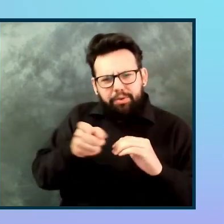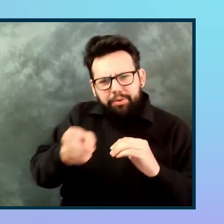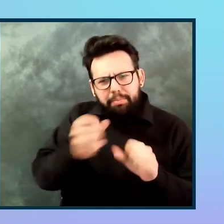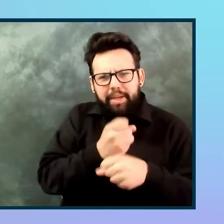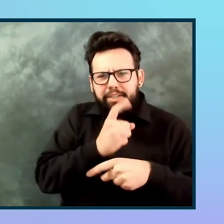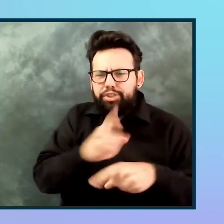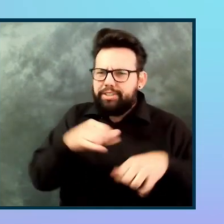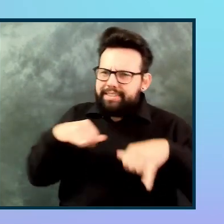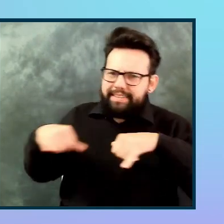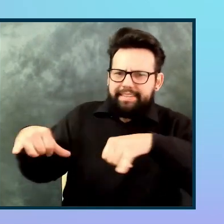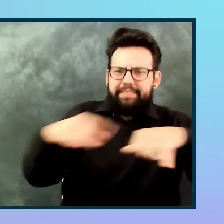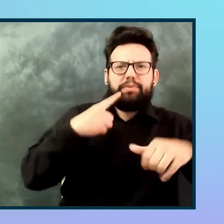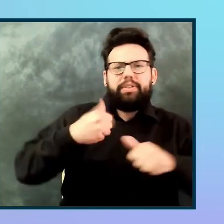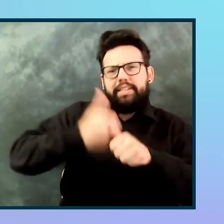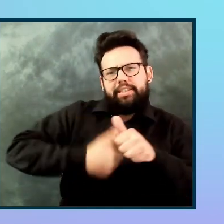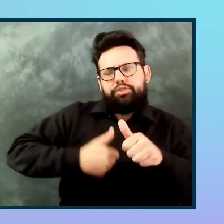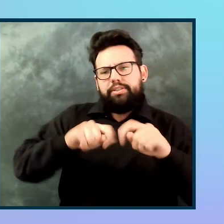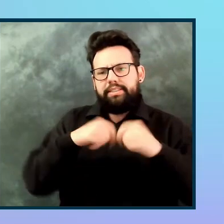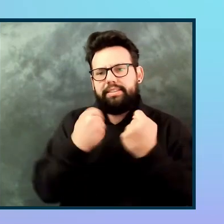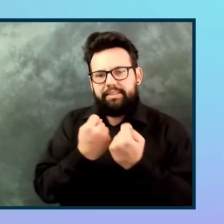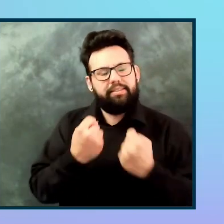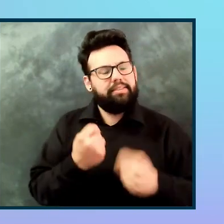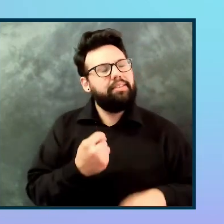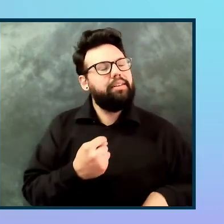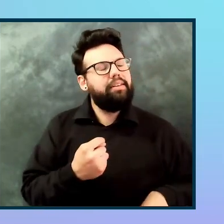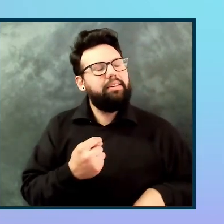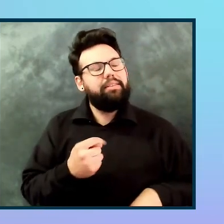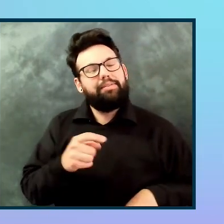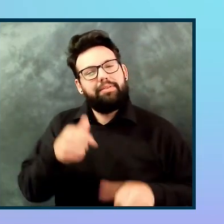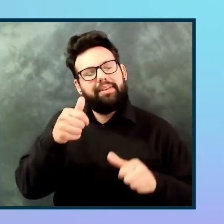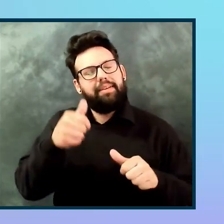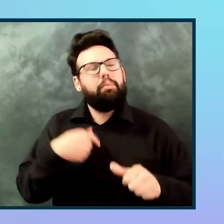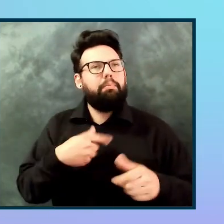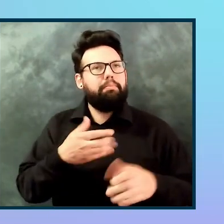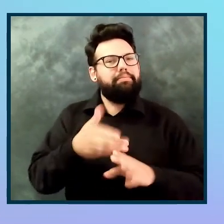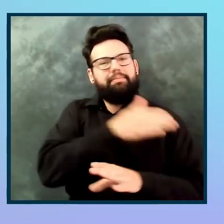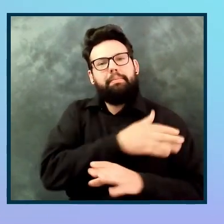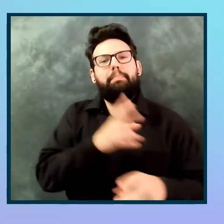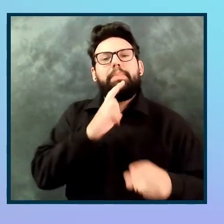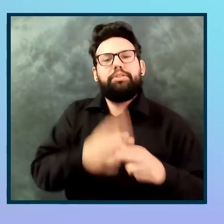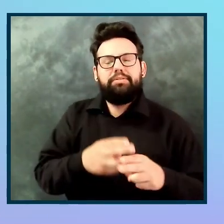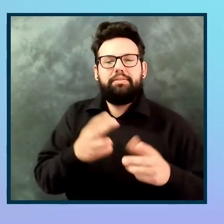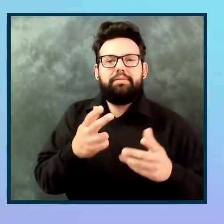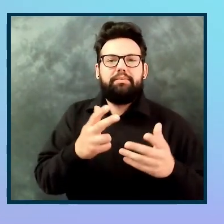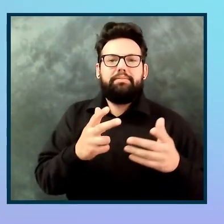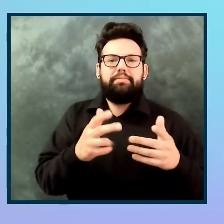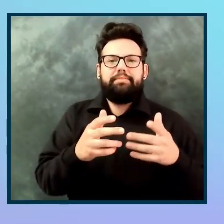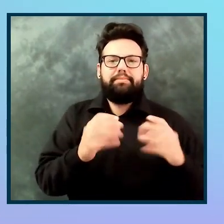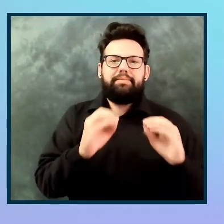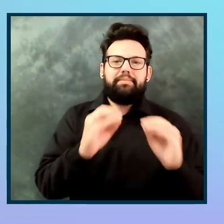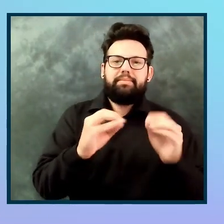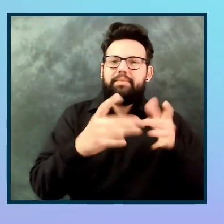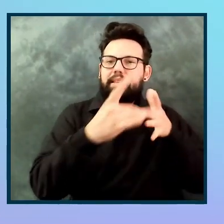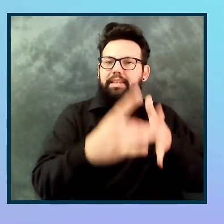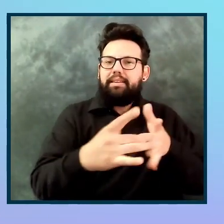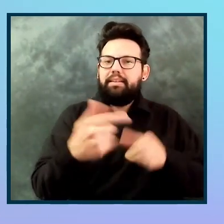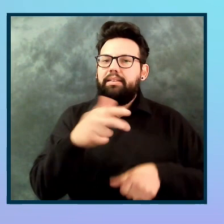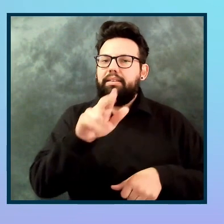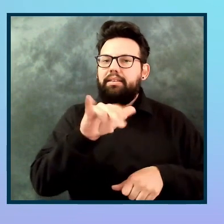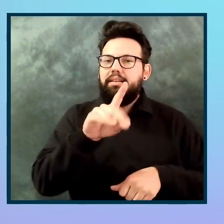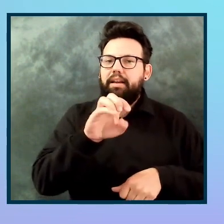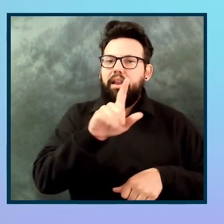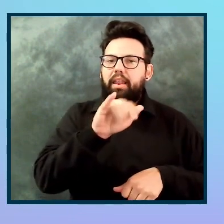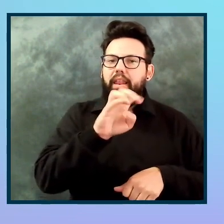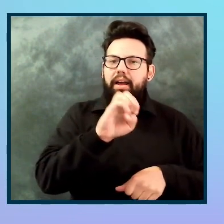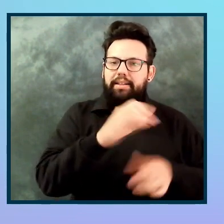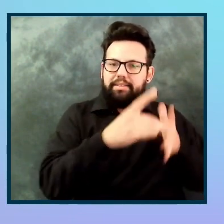that? So I think the guidelines and the guardrails really help with that. I can speak to the organizations